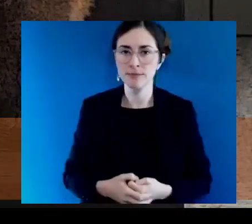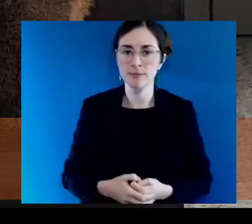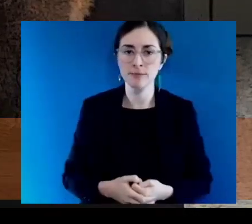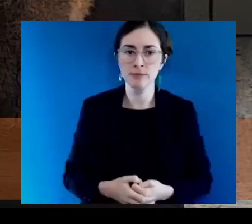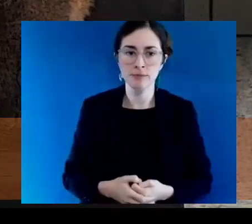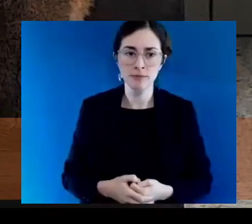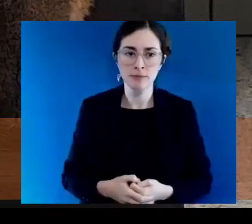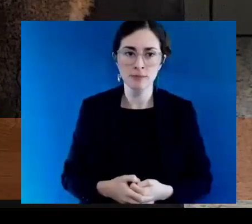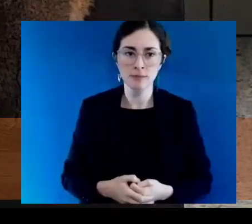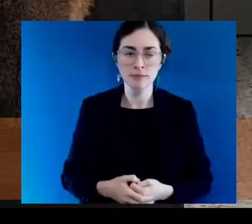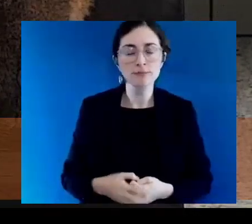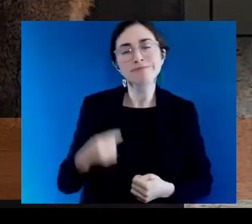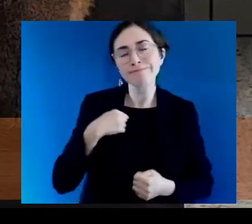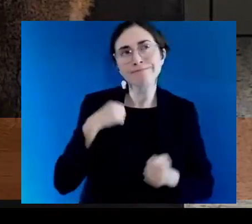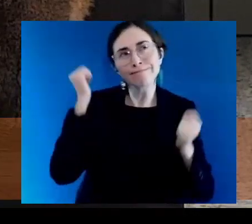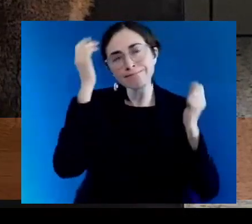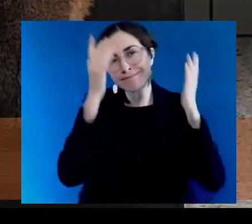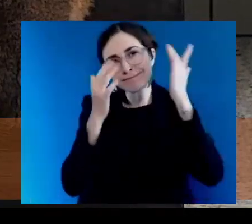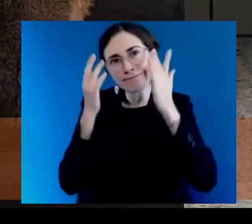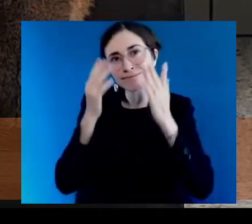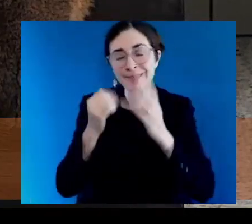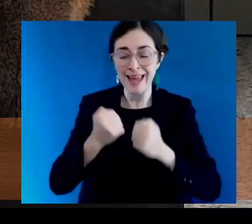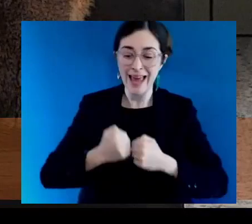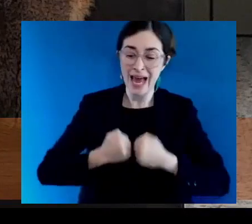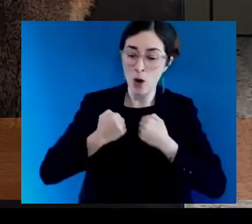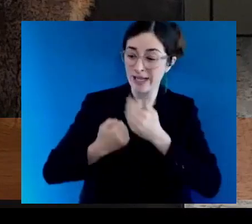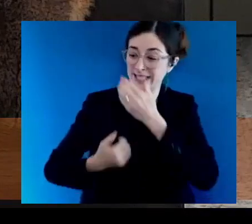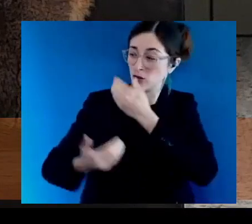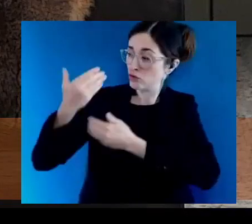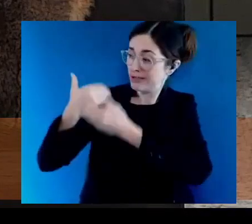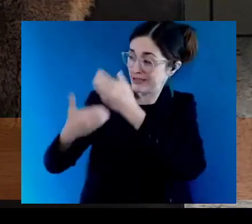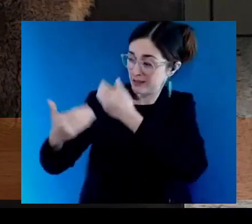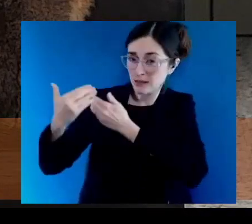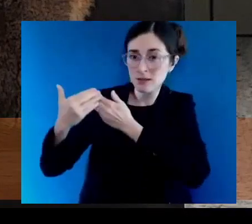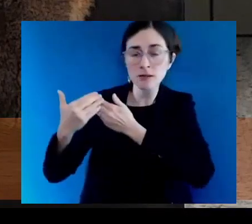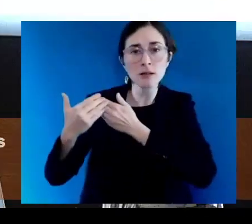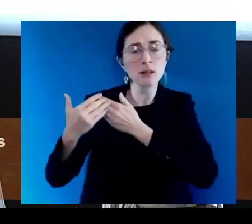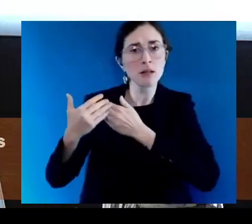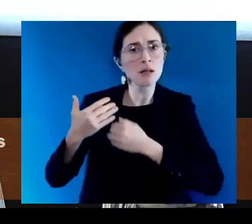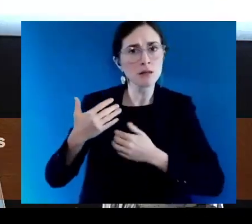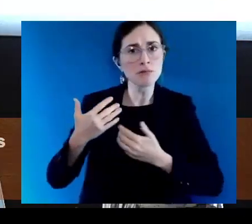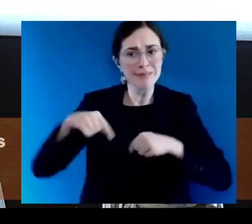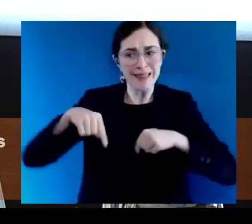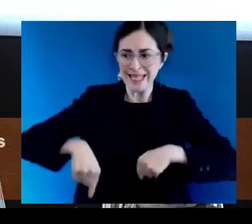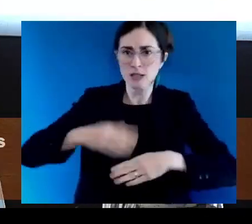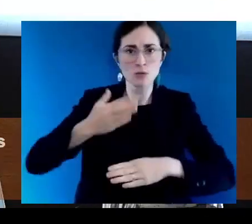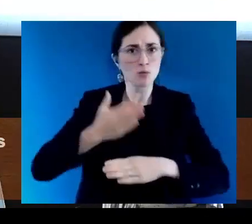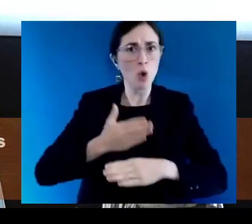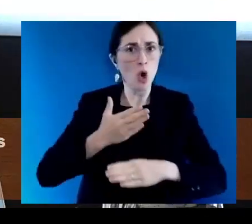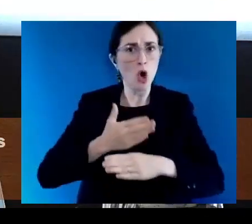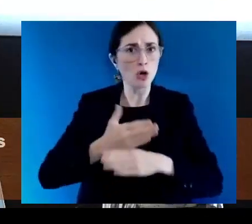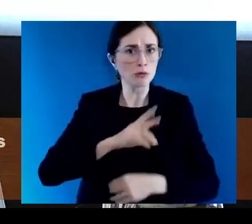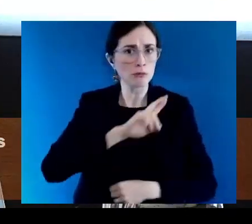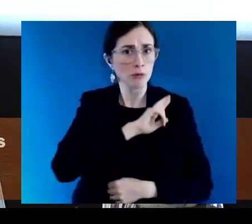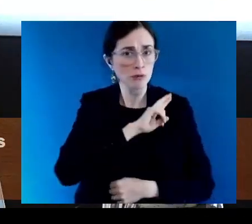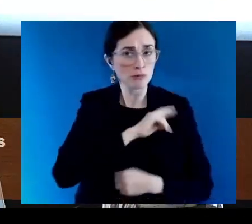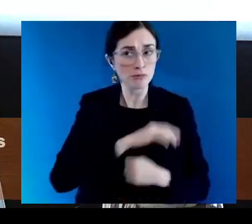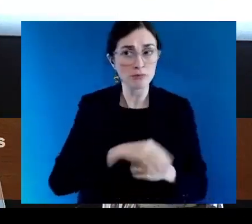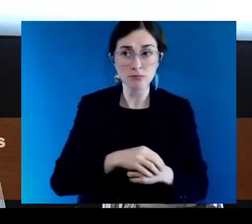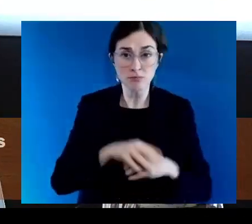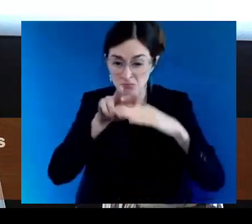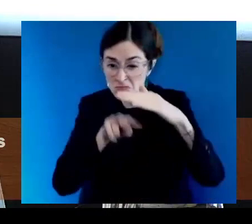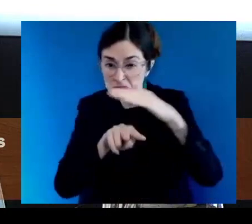I have reflected on this history and the legacy I carry and can see that for Victoria to move into a more just and